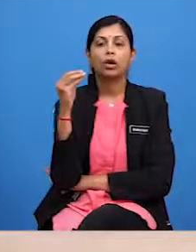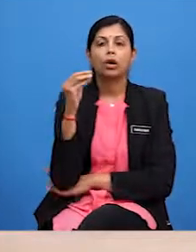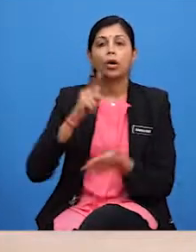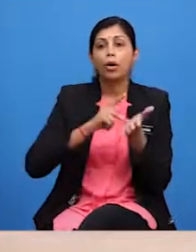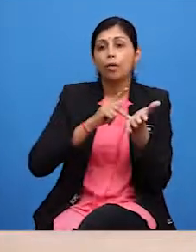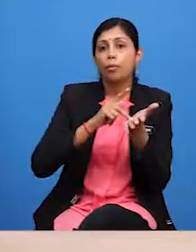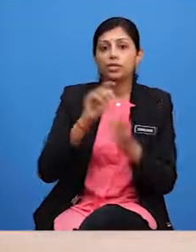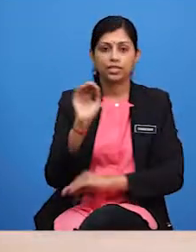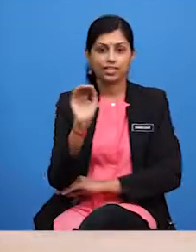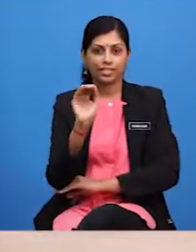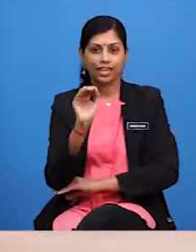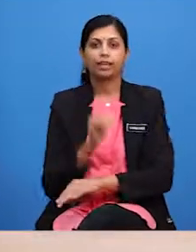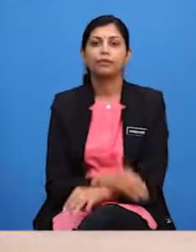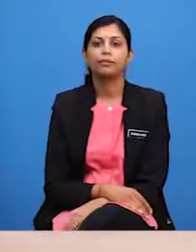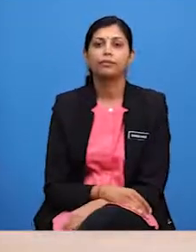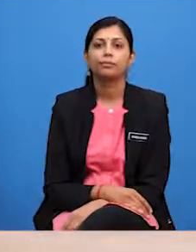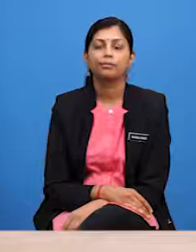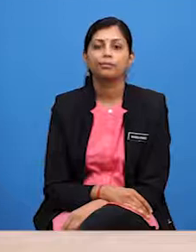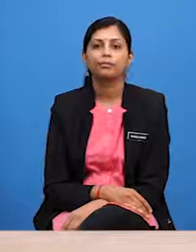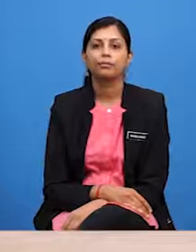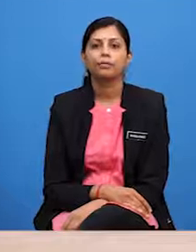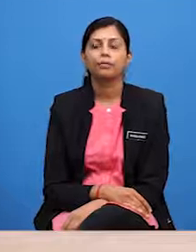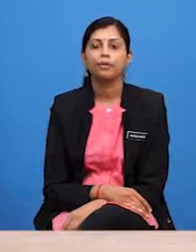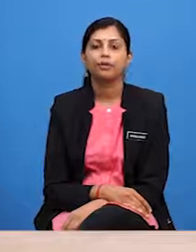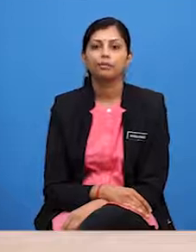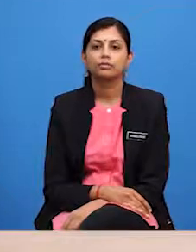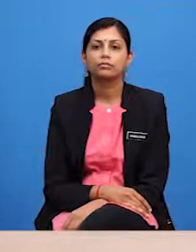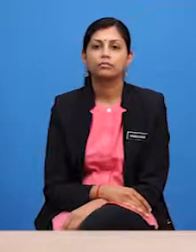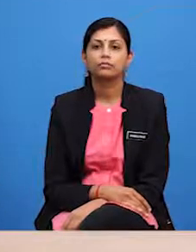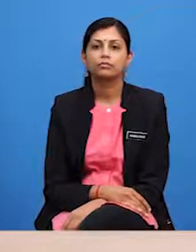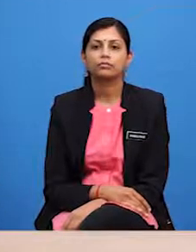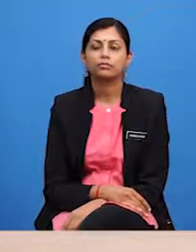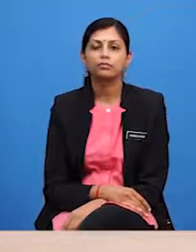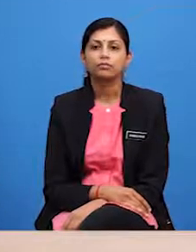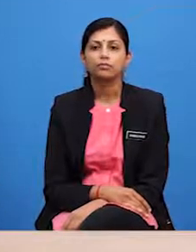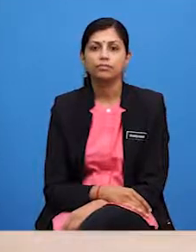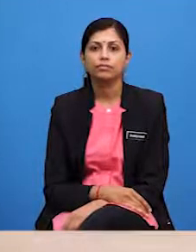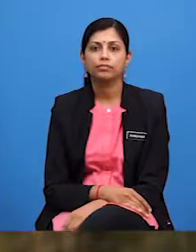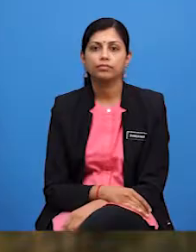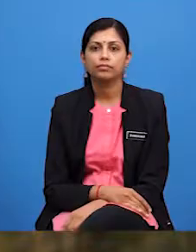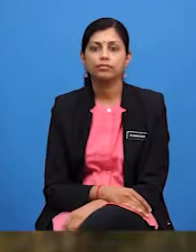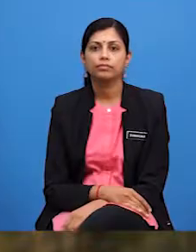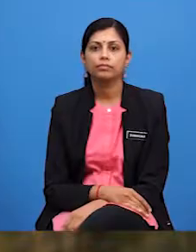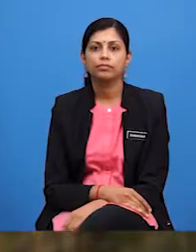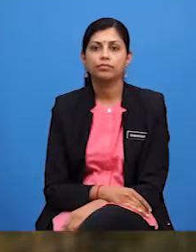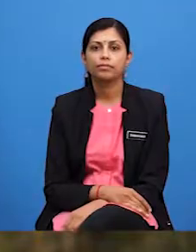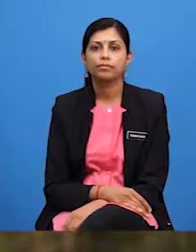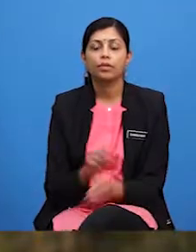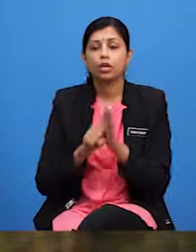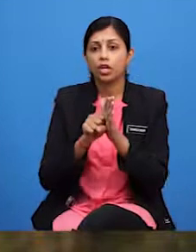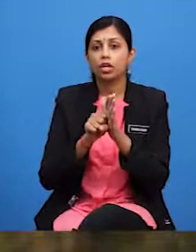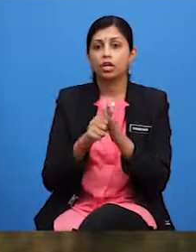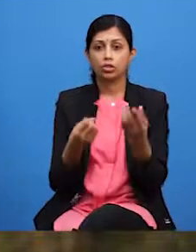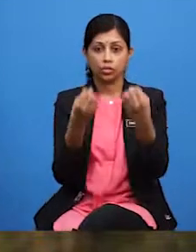and many more. We need to be cautious all the time. Show me your I Think